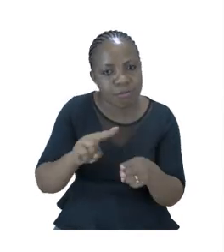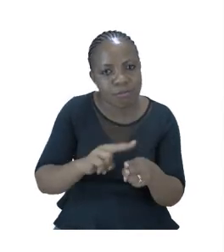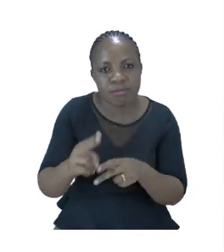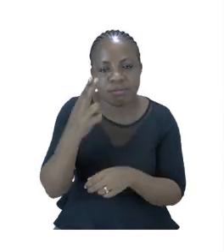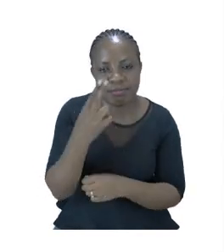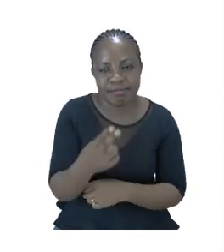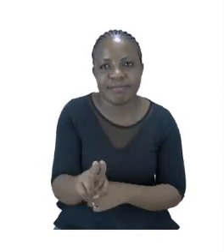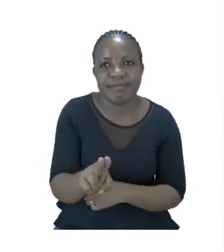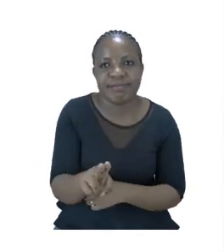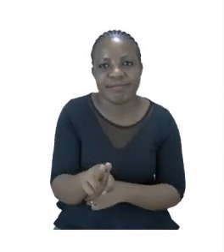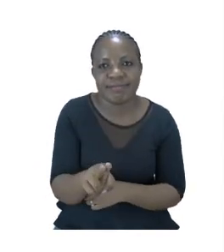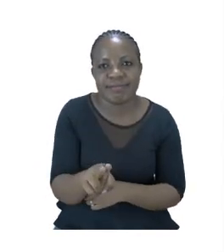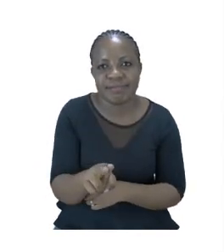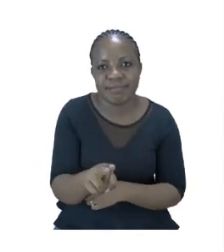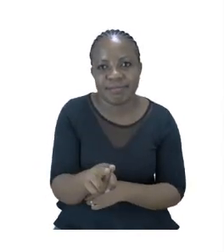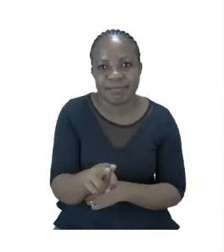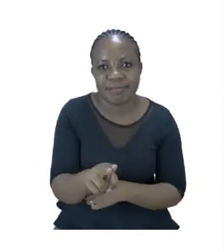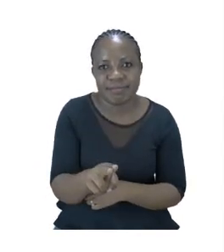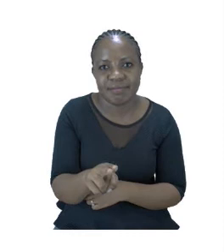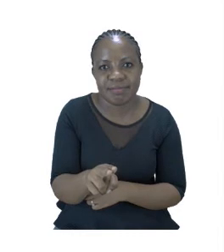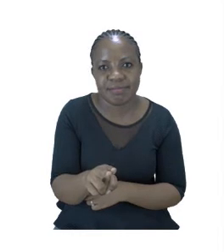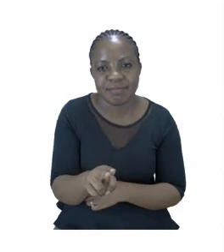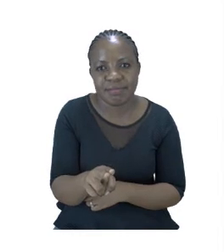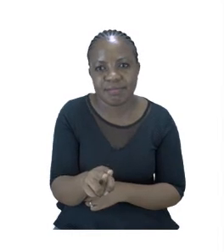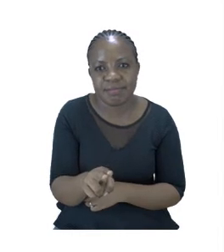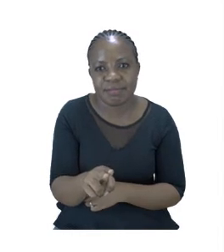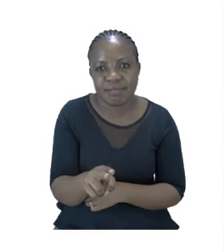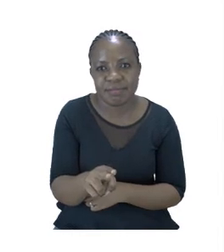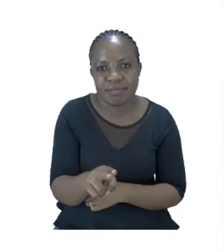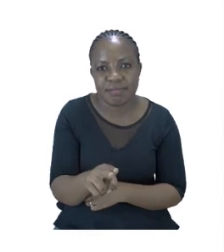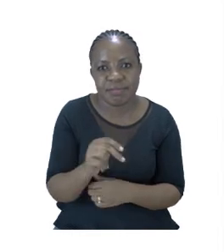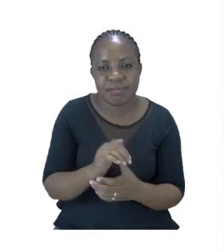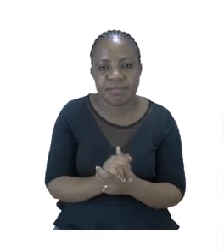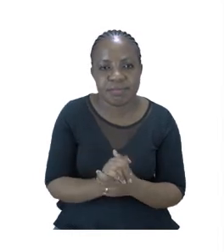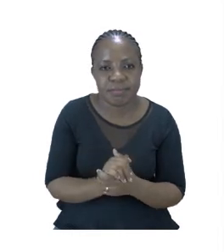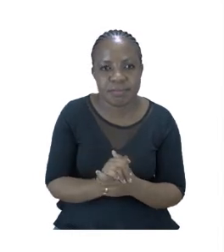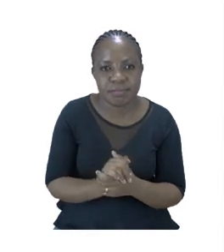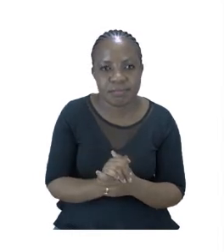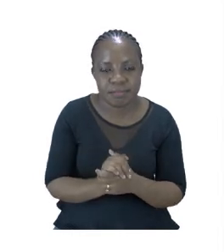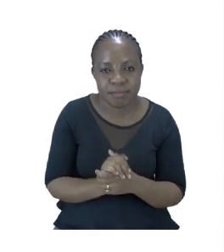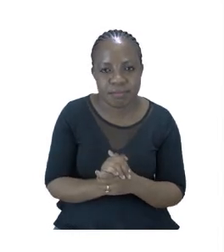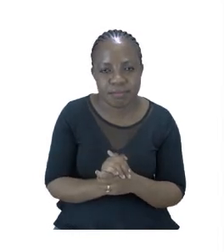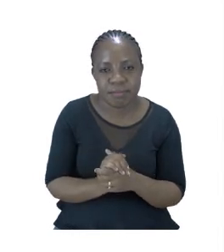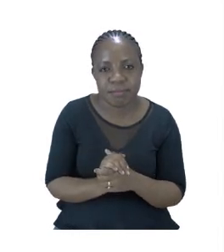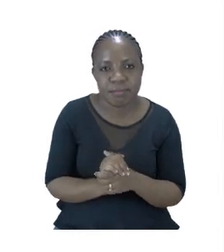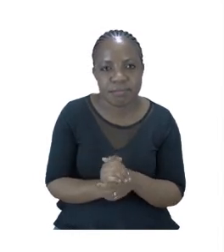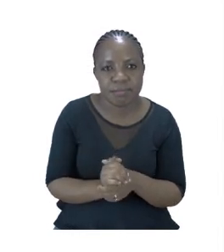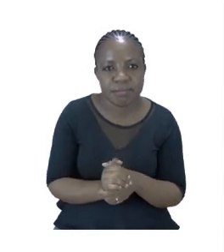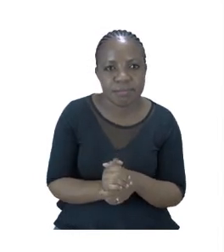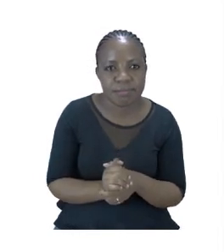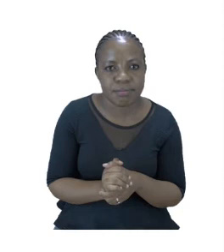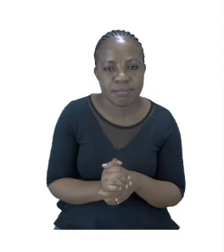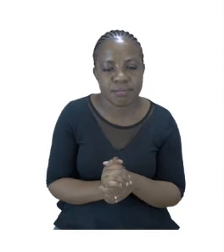going to be finding the sound S in the box above. There are many, many letters